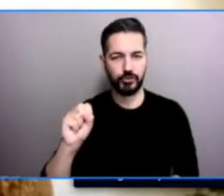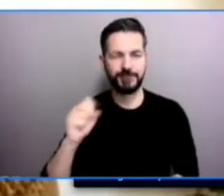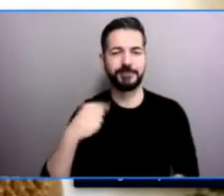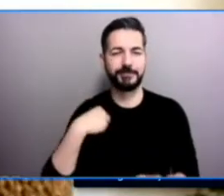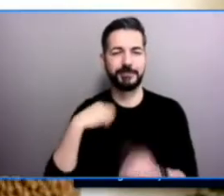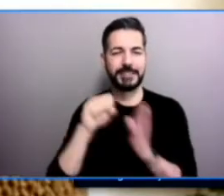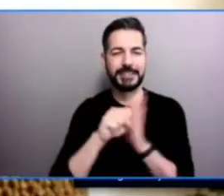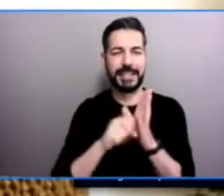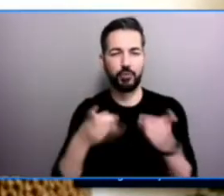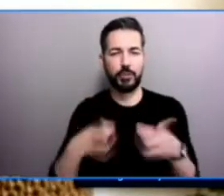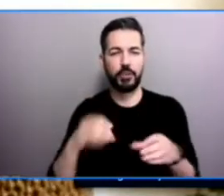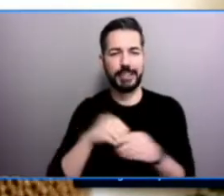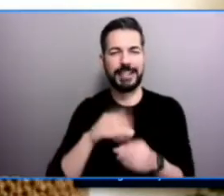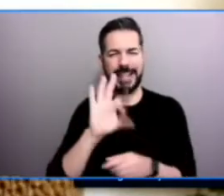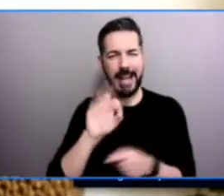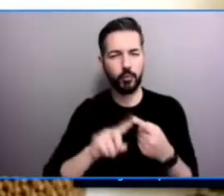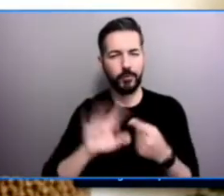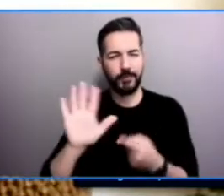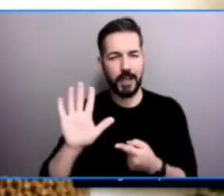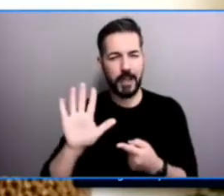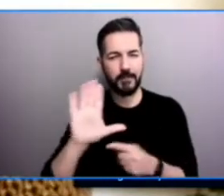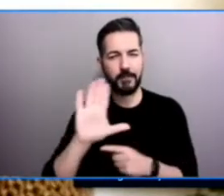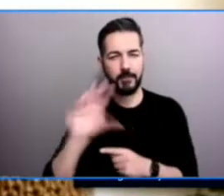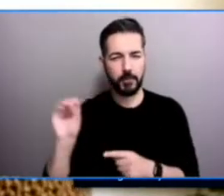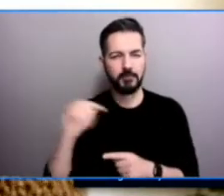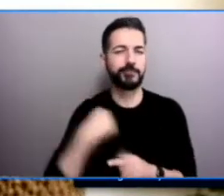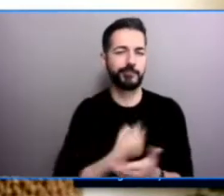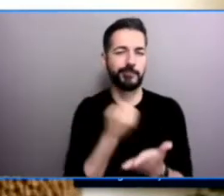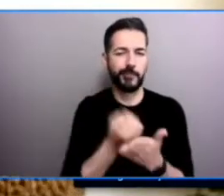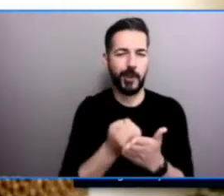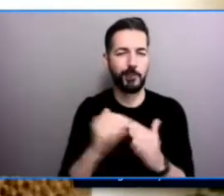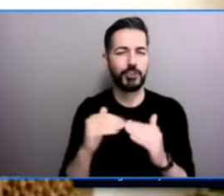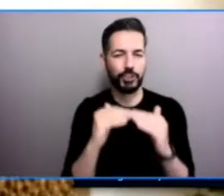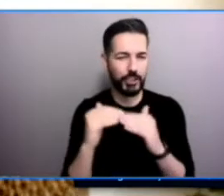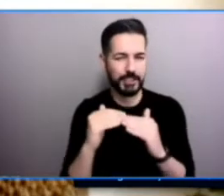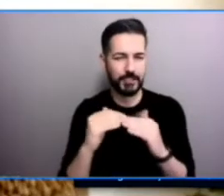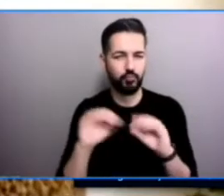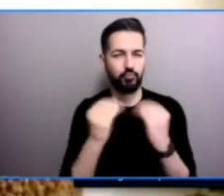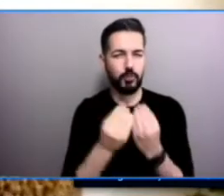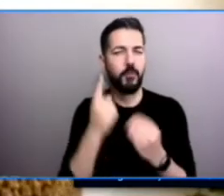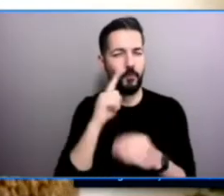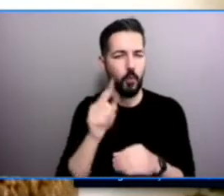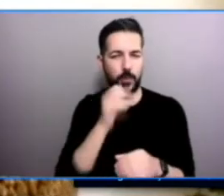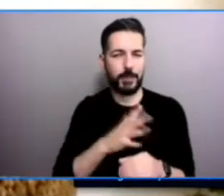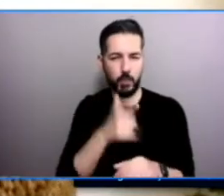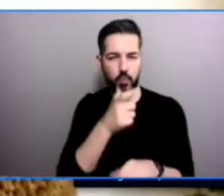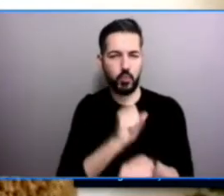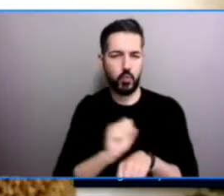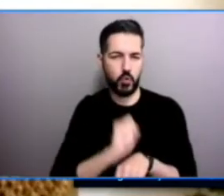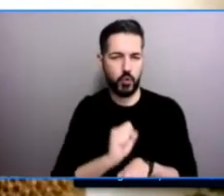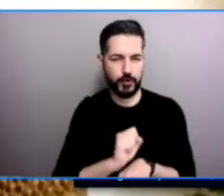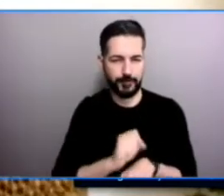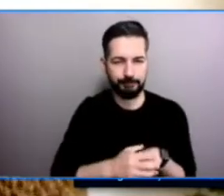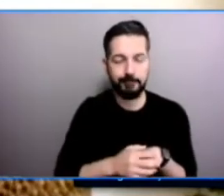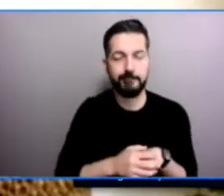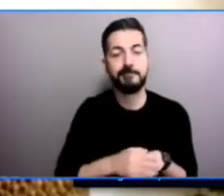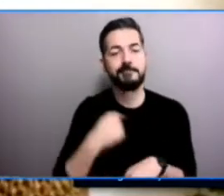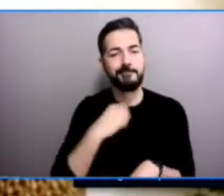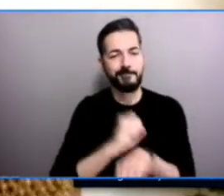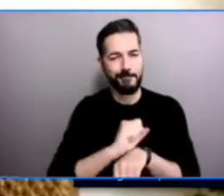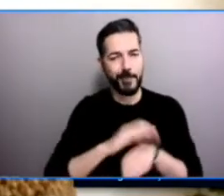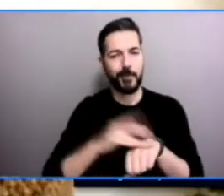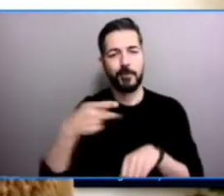ask that you limit your answers to 1 to 2 minutes as I rotate between the 3 of you. And to the audience, I encourage you to add your